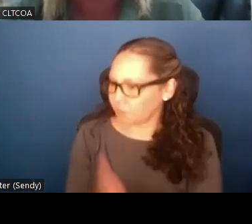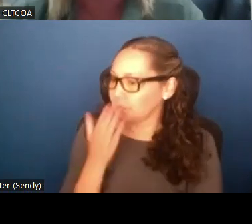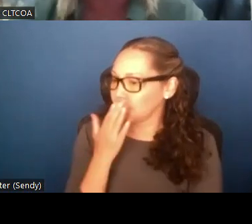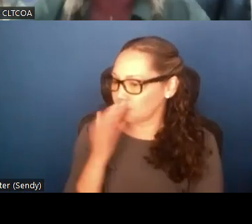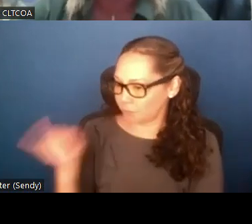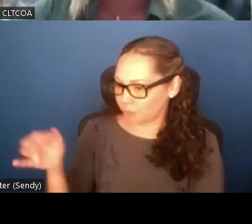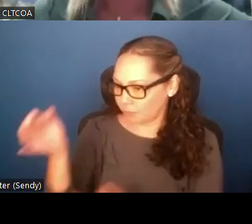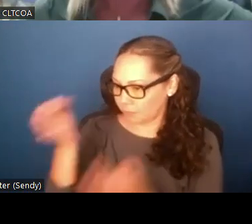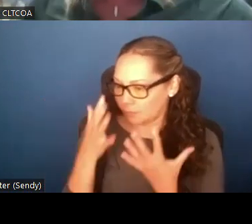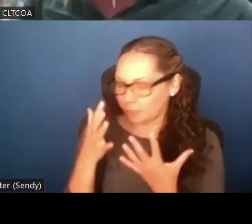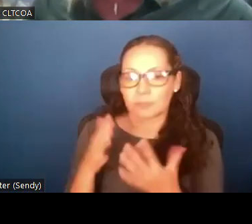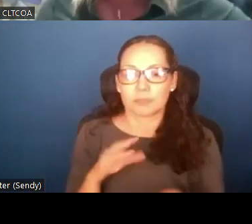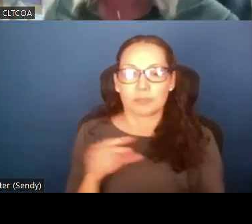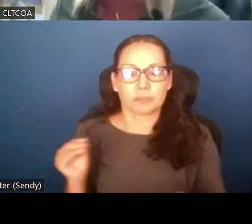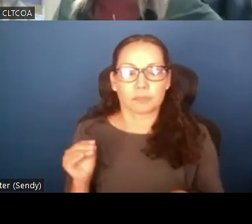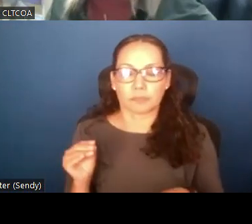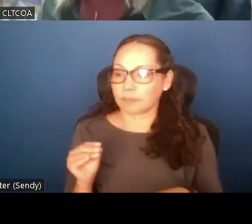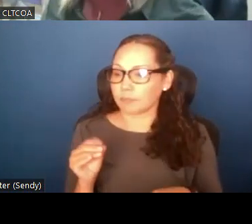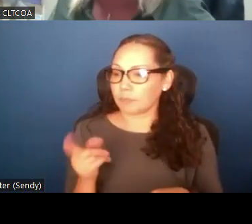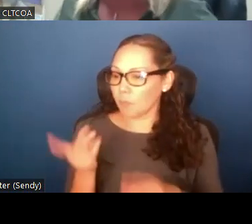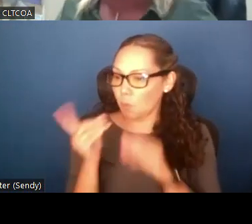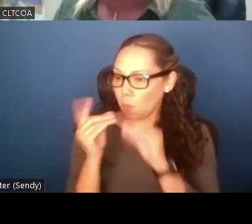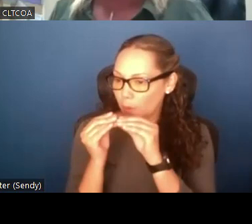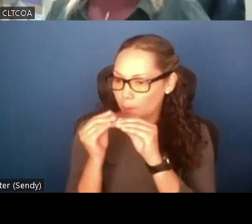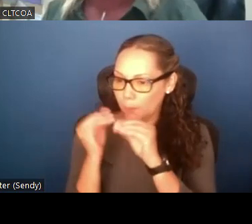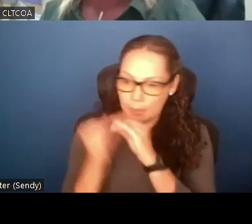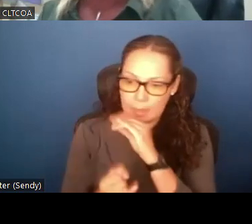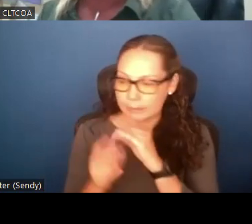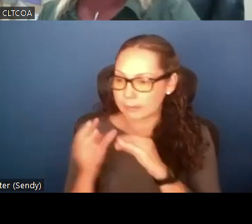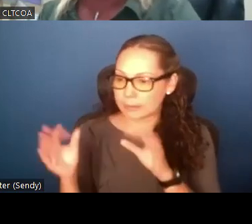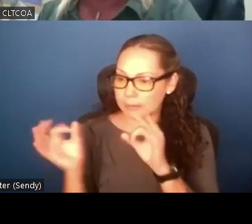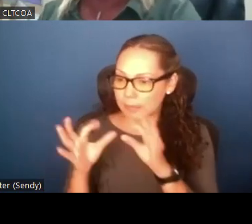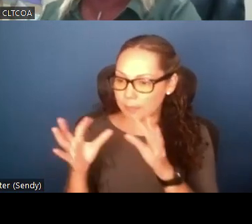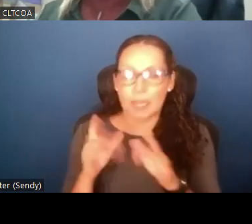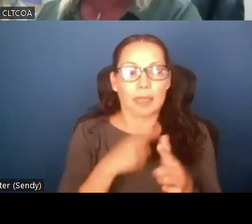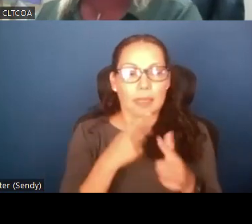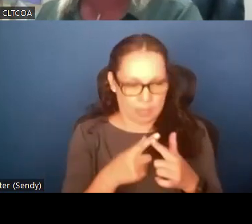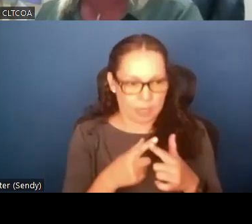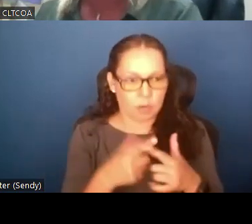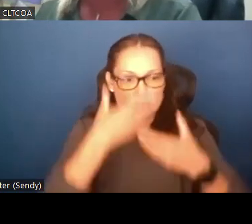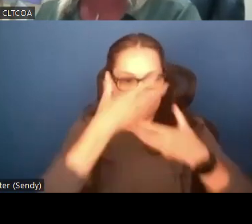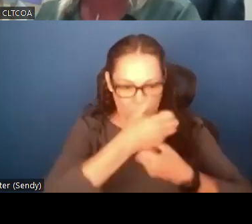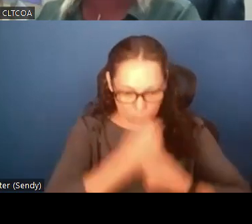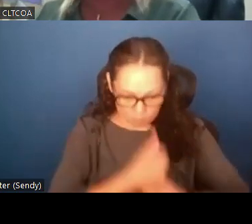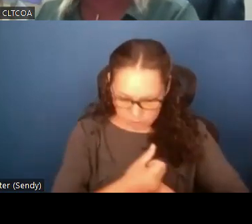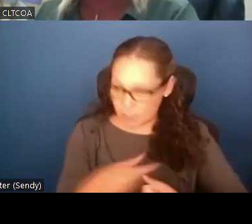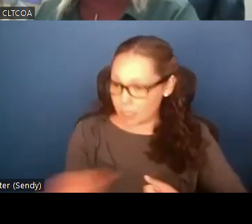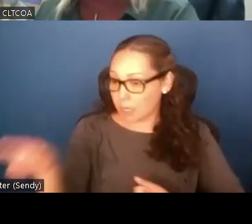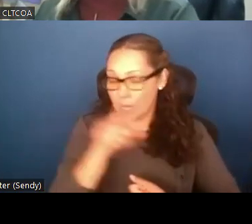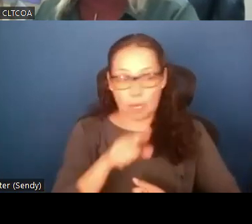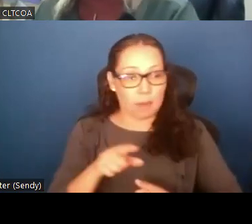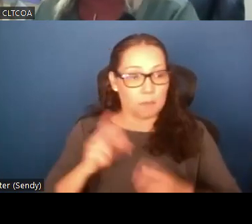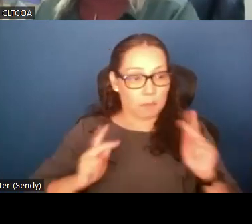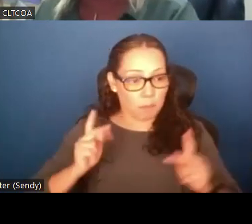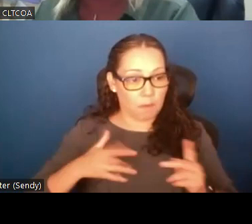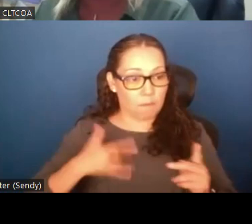We have one last comment from Maitli, and then we'll pause, summarize the feedback, and get a gauge of whether folks feel comfortable to move on based on the feedback shared